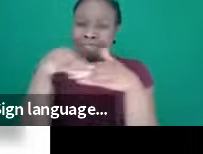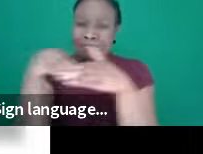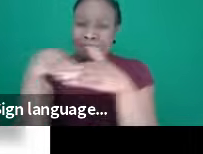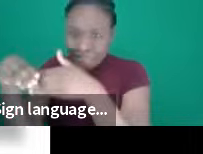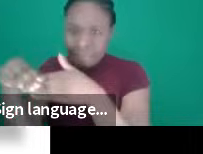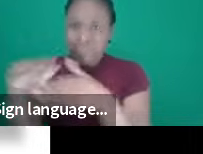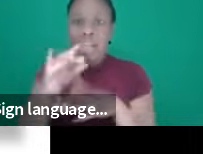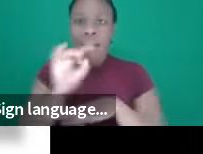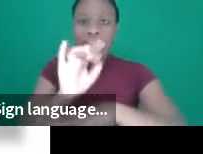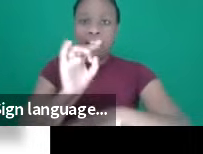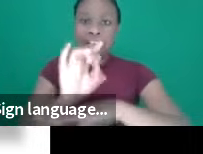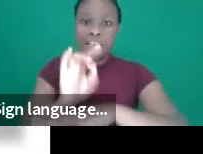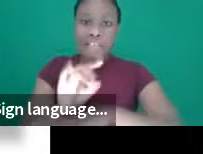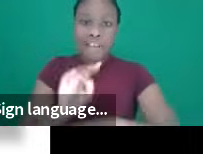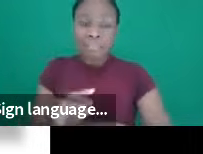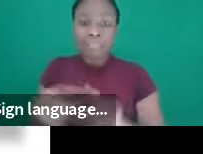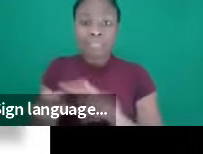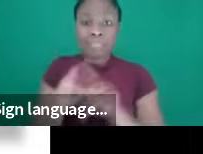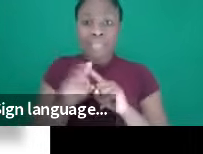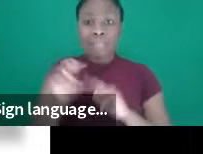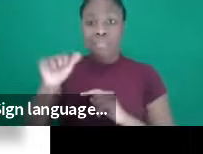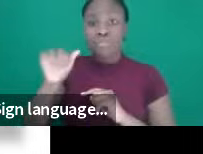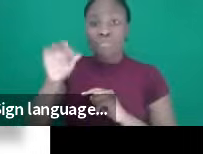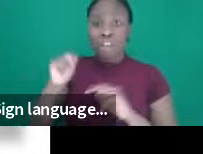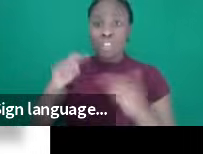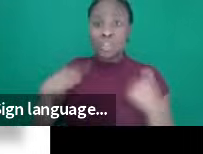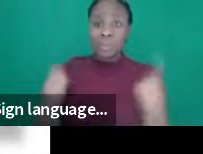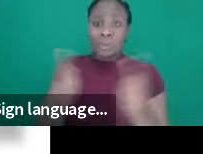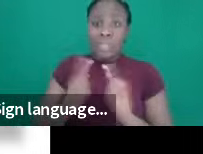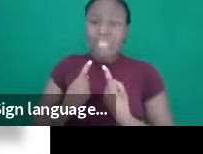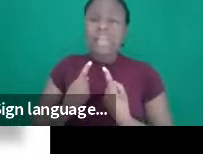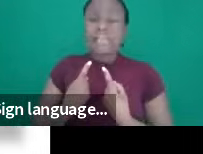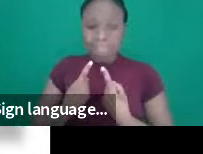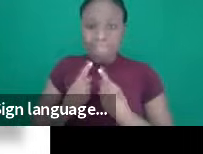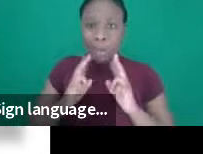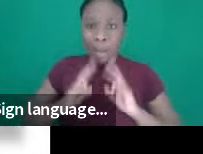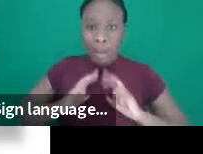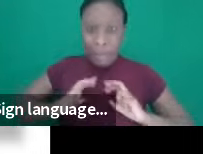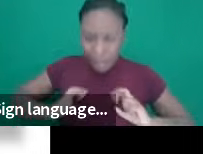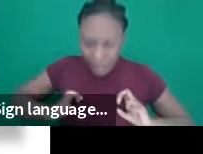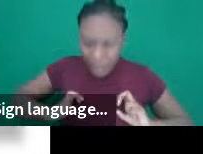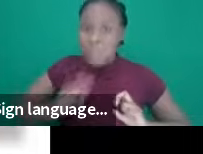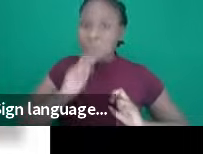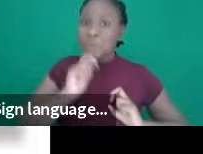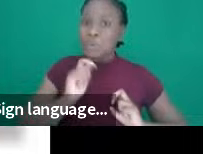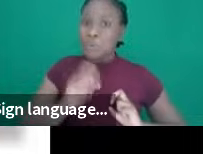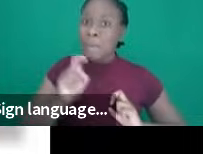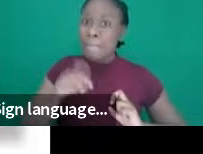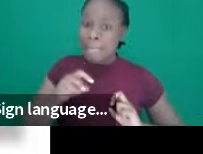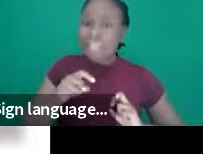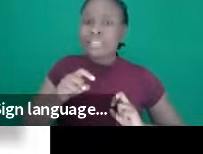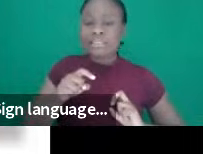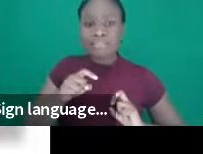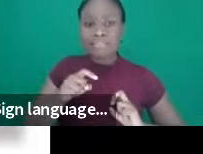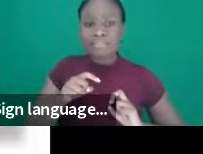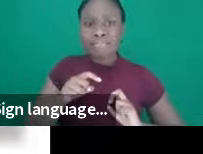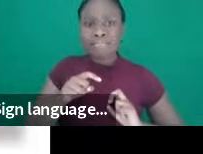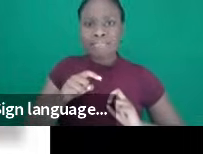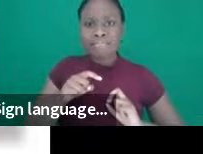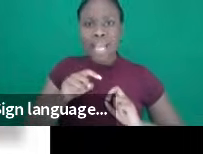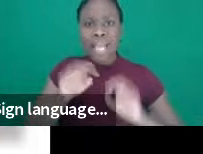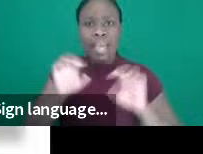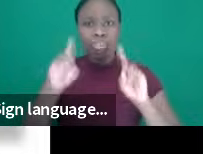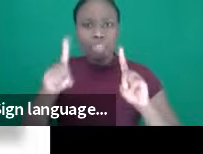we have done is that we need to up our game in marketing the fact that we do offer free tax education training